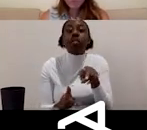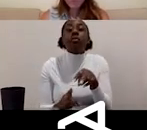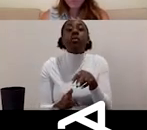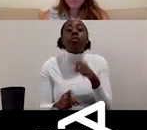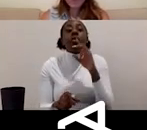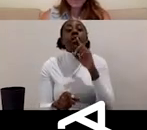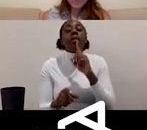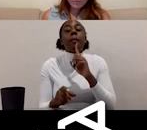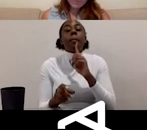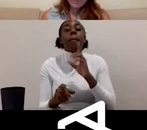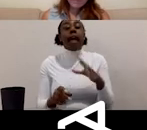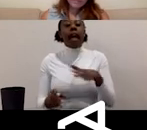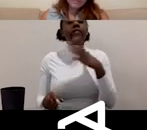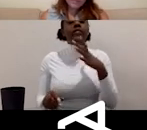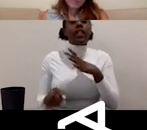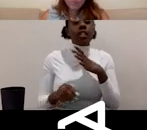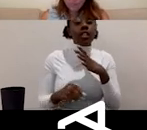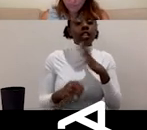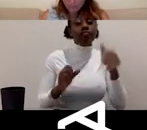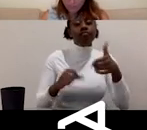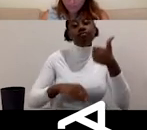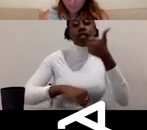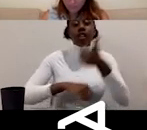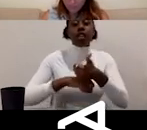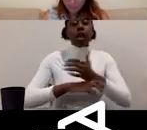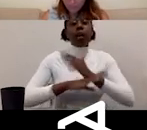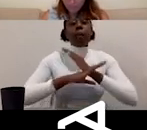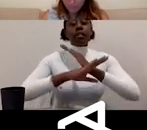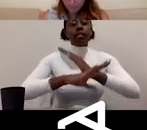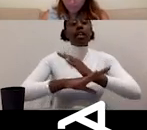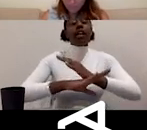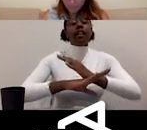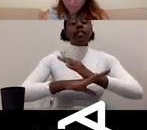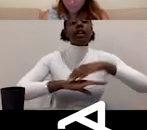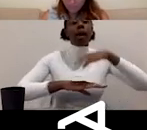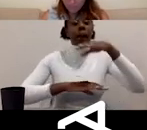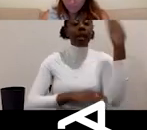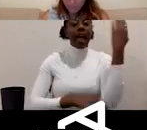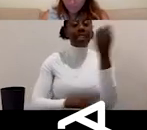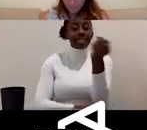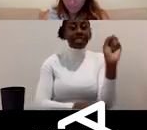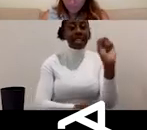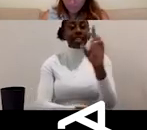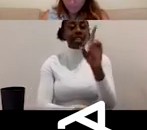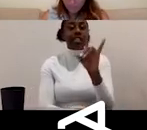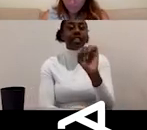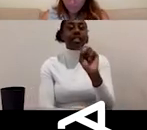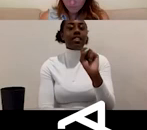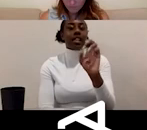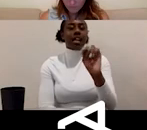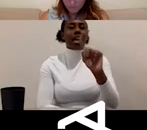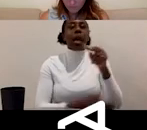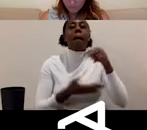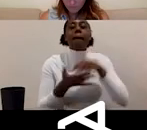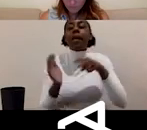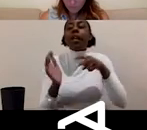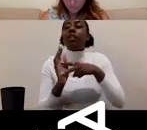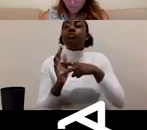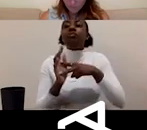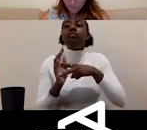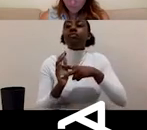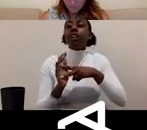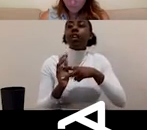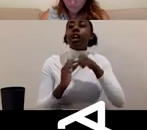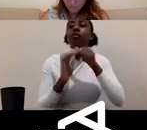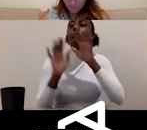campaign with a petition that many folks in our network helped host with us to basically